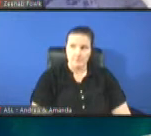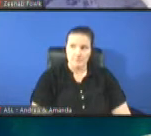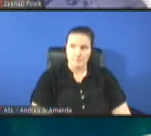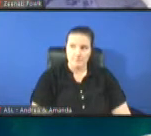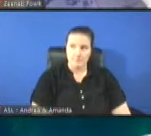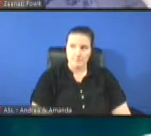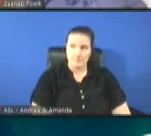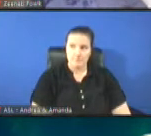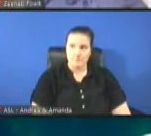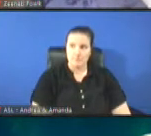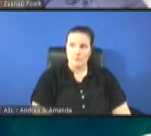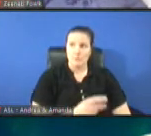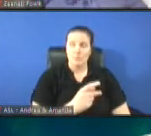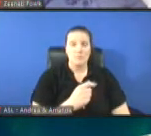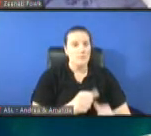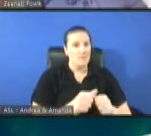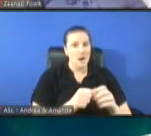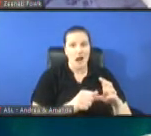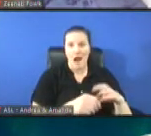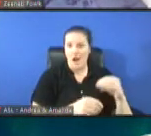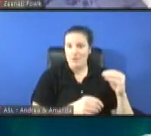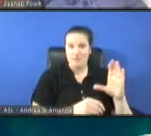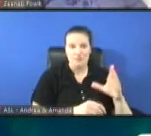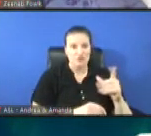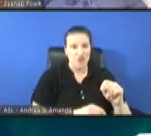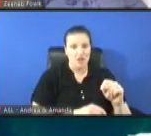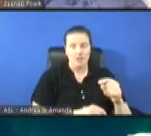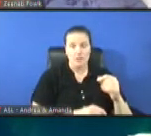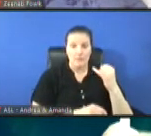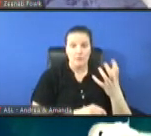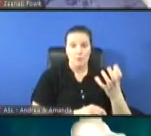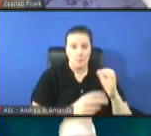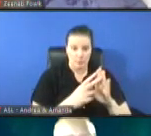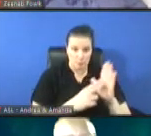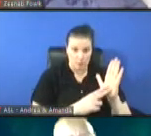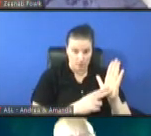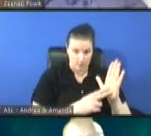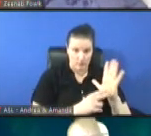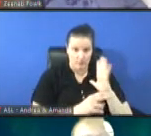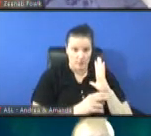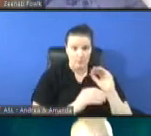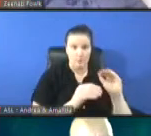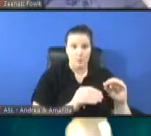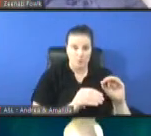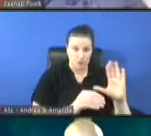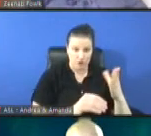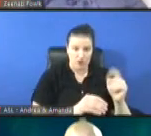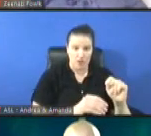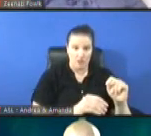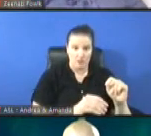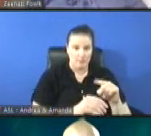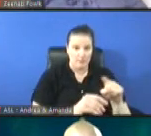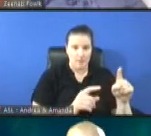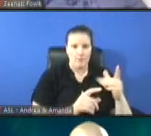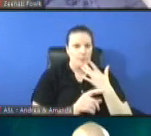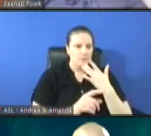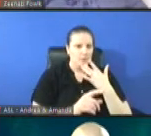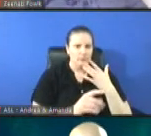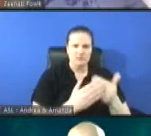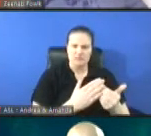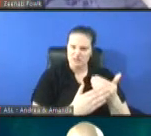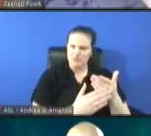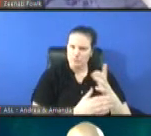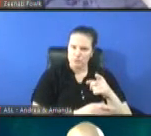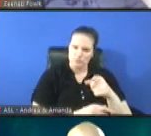remember to keep it down in the chat. And then if you would like me to read it, you can put it in the chat, but I prefer it's easier